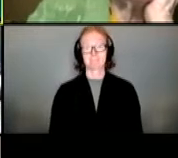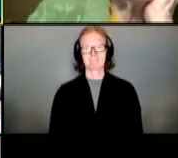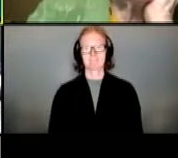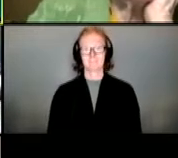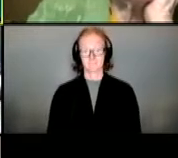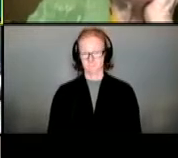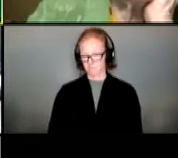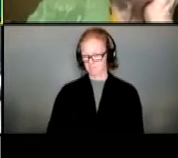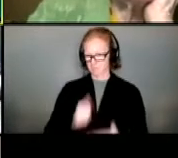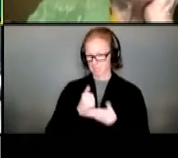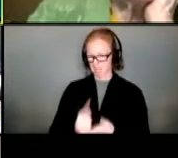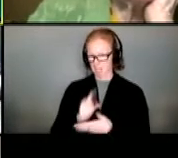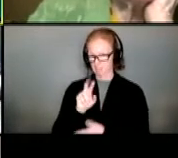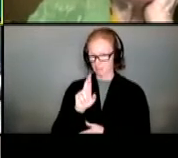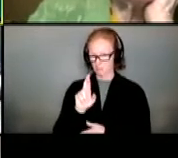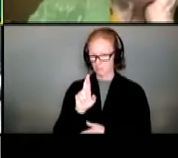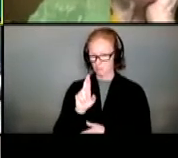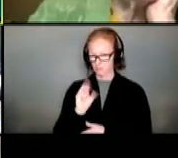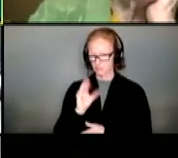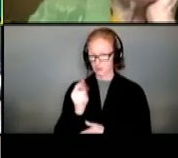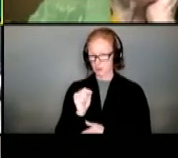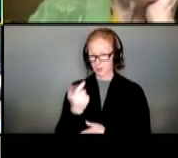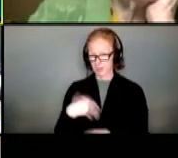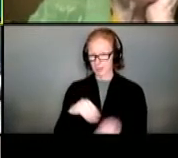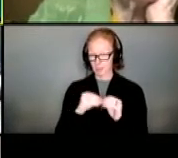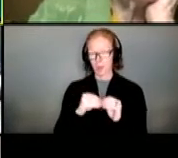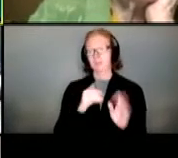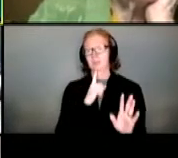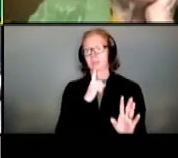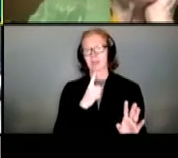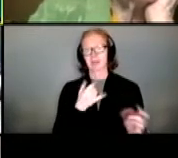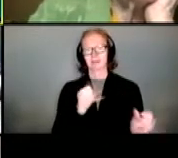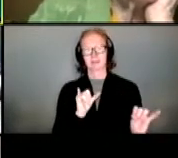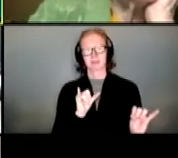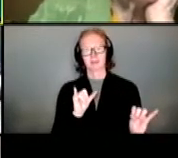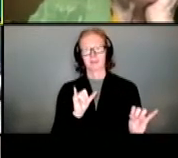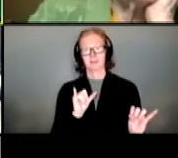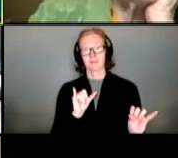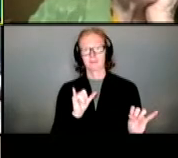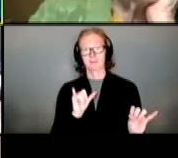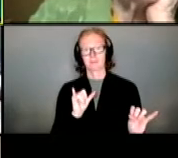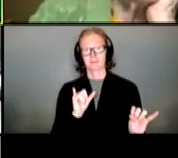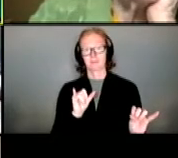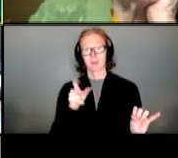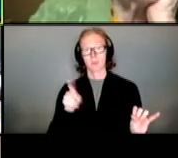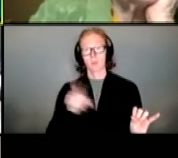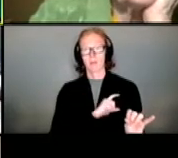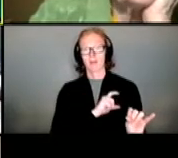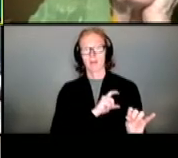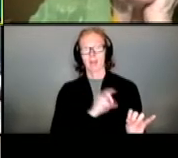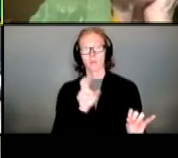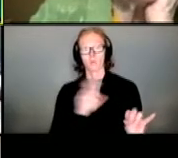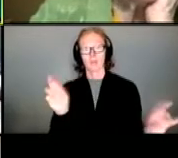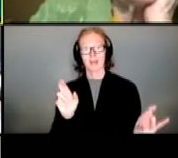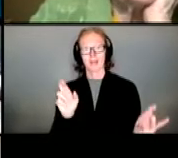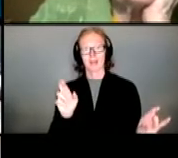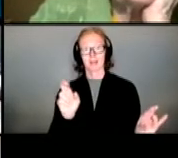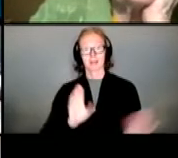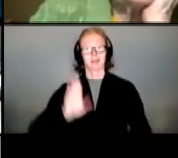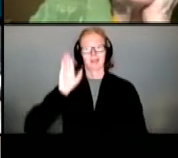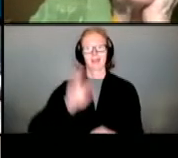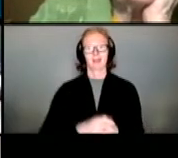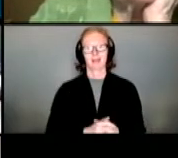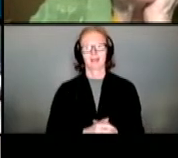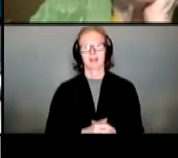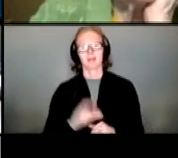Does that answer your question, Robert? Was there anything else? And I still have Portland Cop Watch on the list. Celeste,